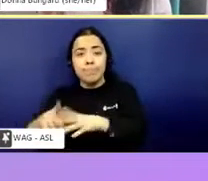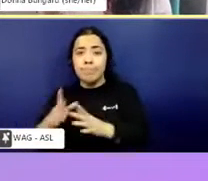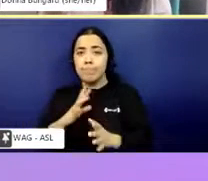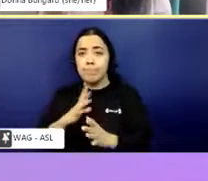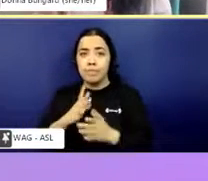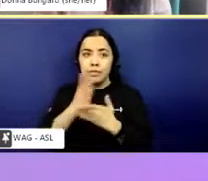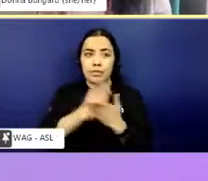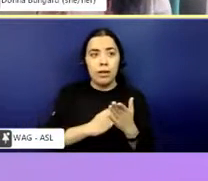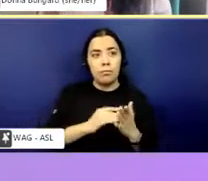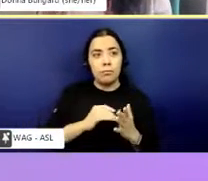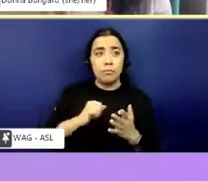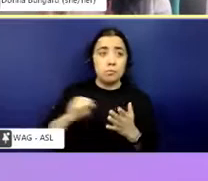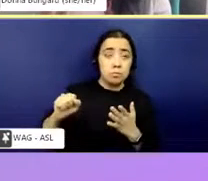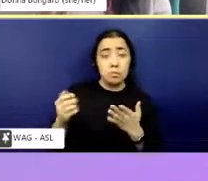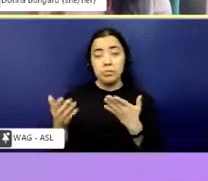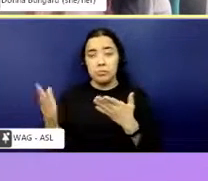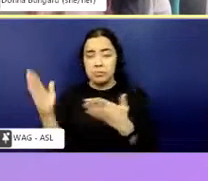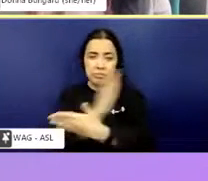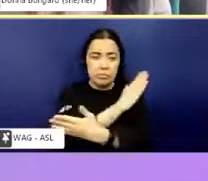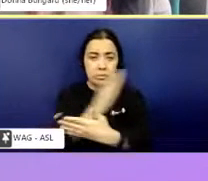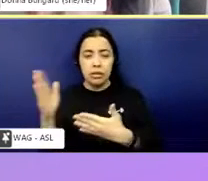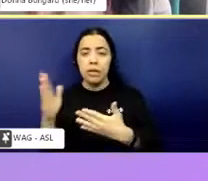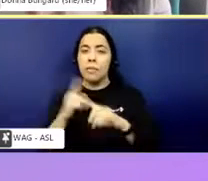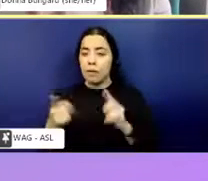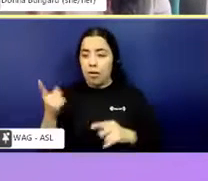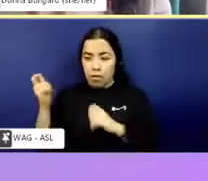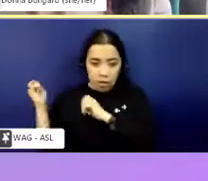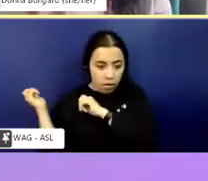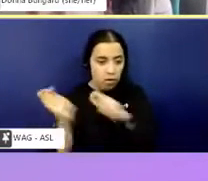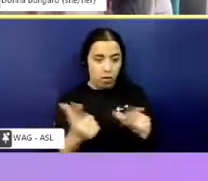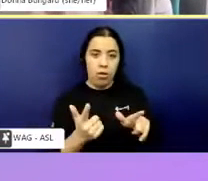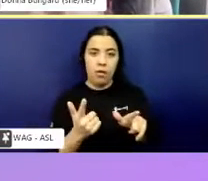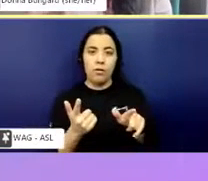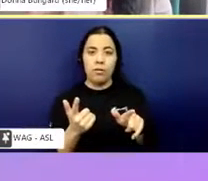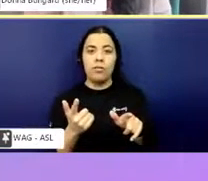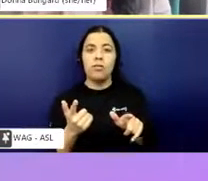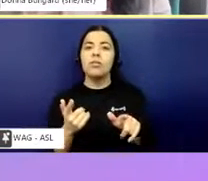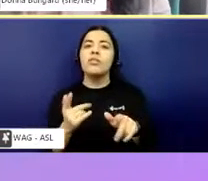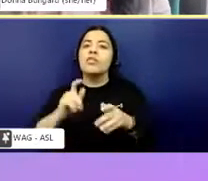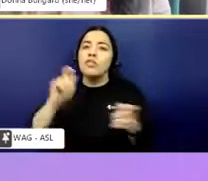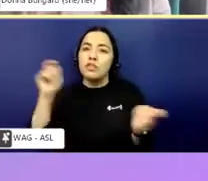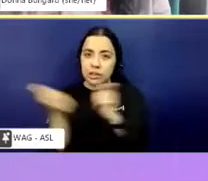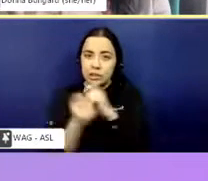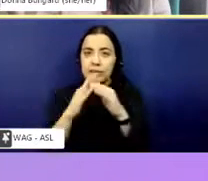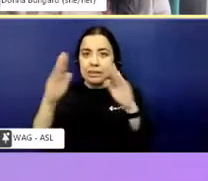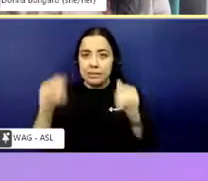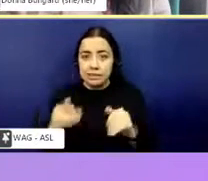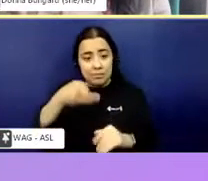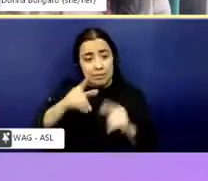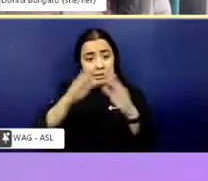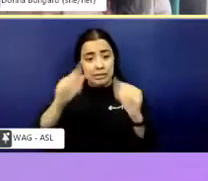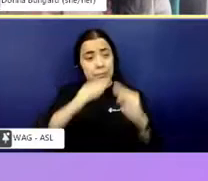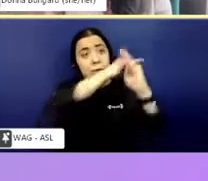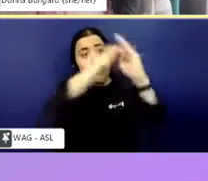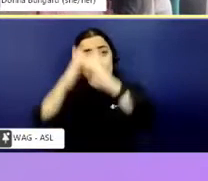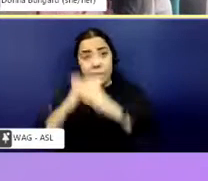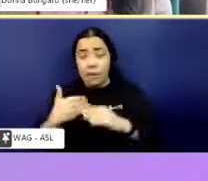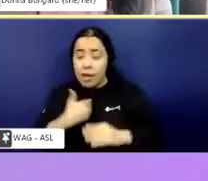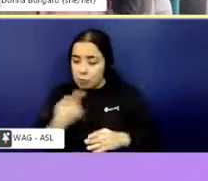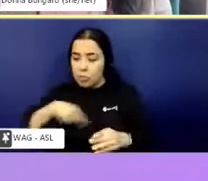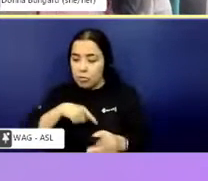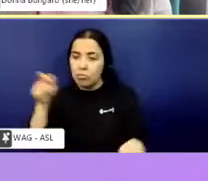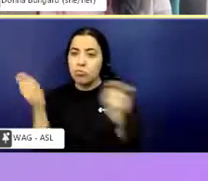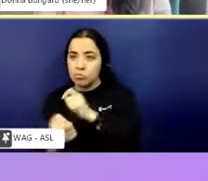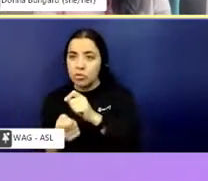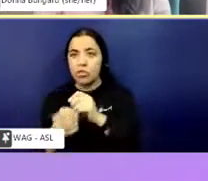So we have to make impacts and change the systems that create the barriers. And